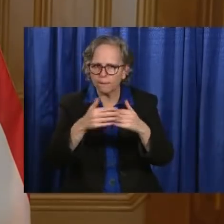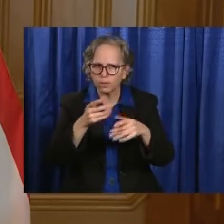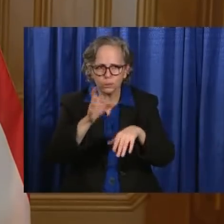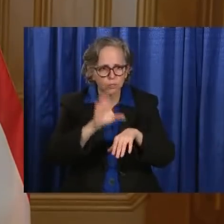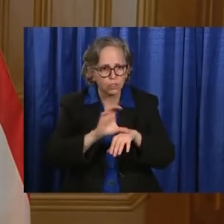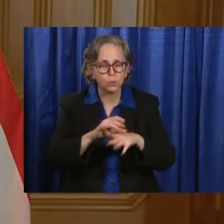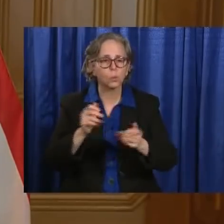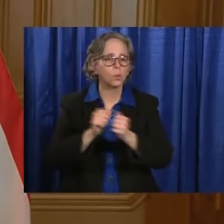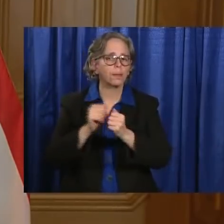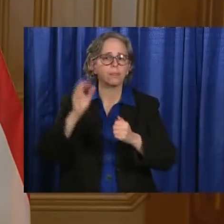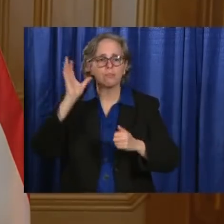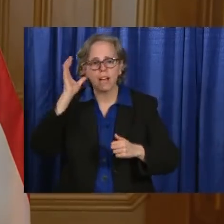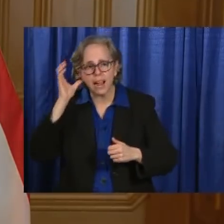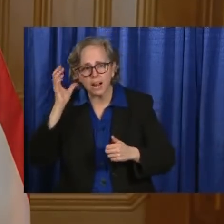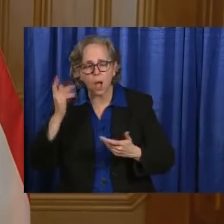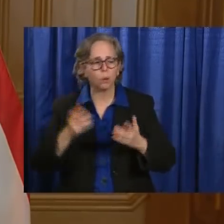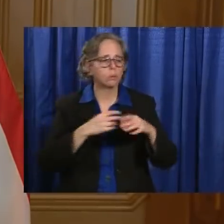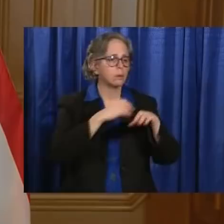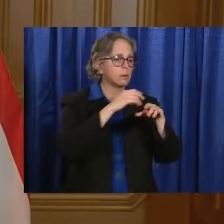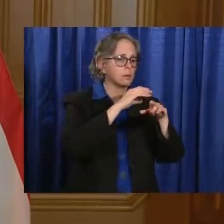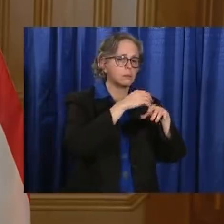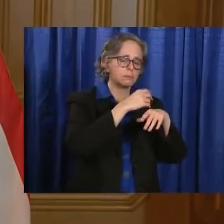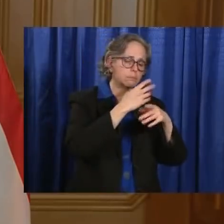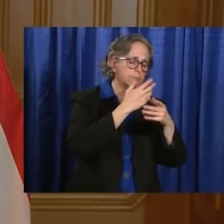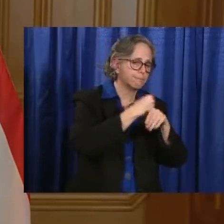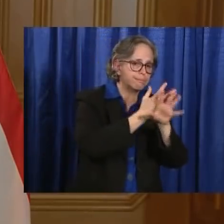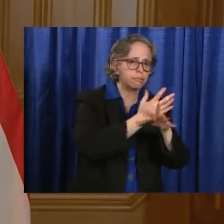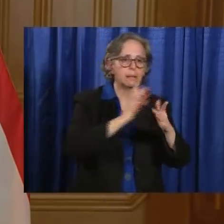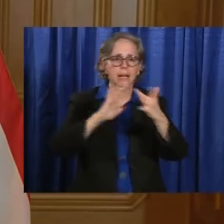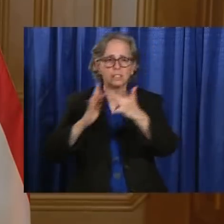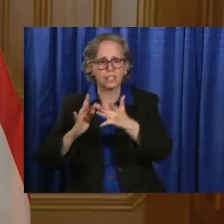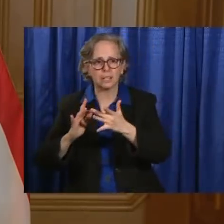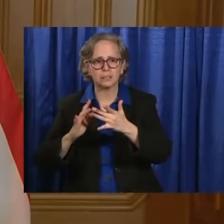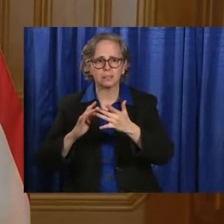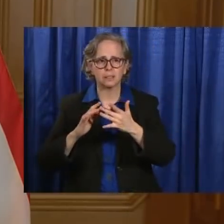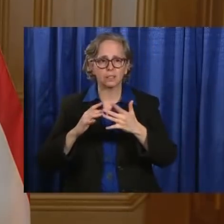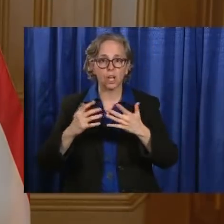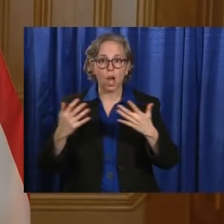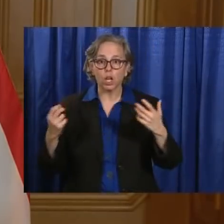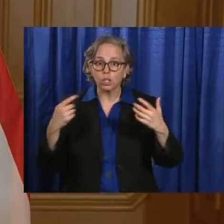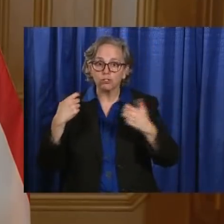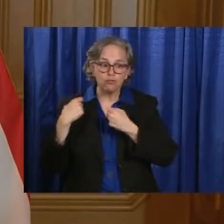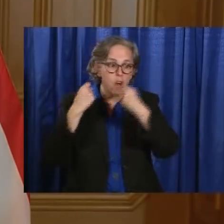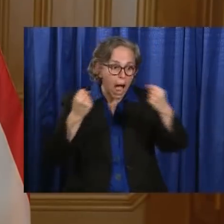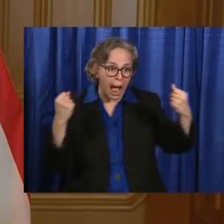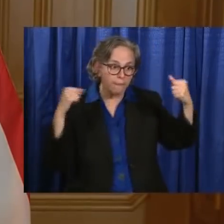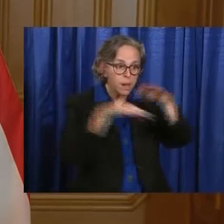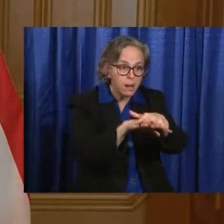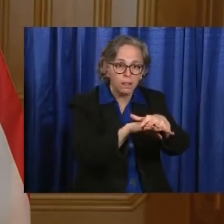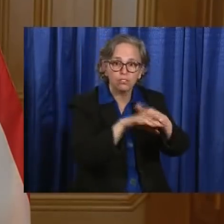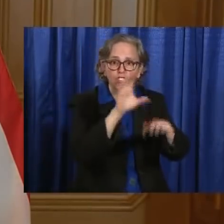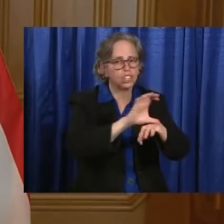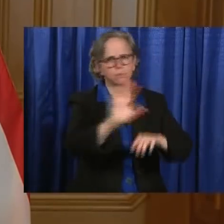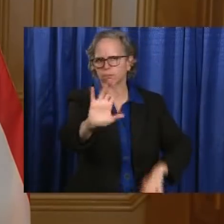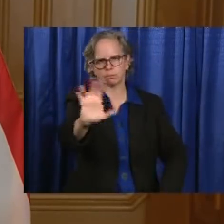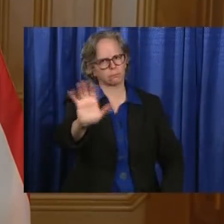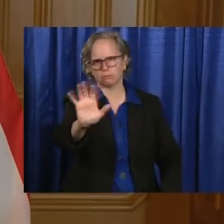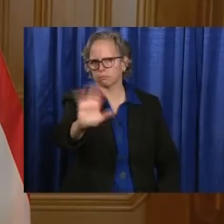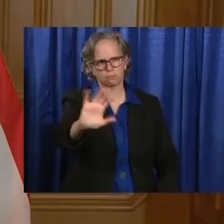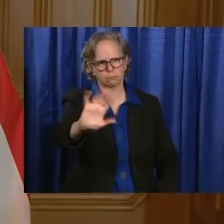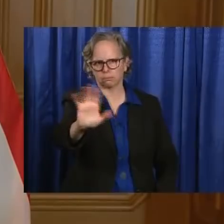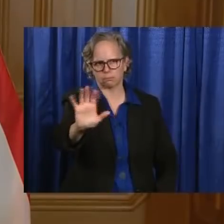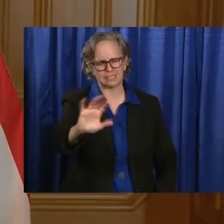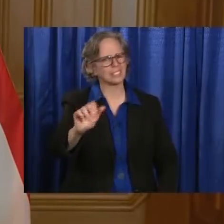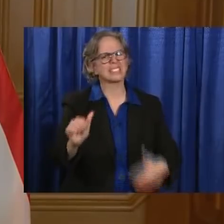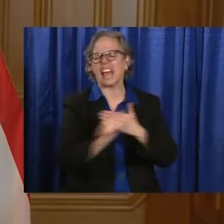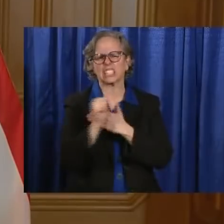radio or on the internet or however you do it. But please do not gather together. This is much, much too dangerous for